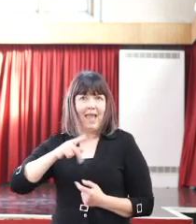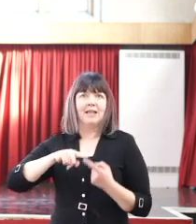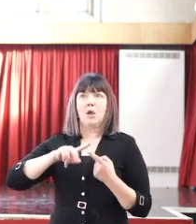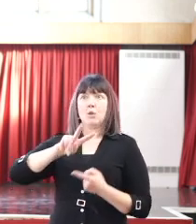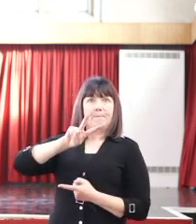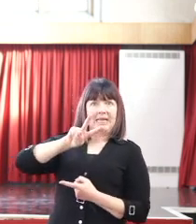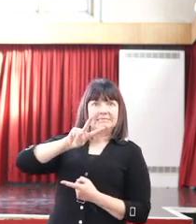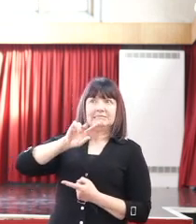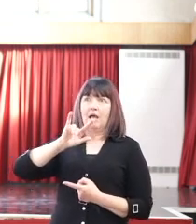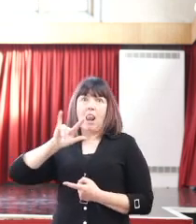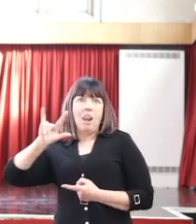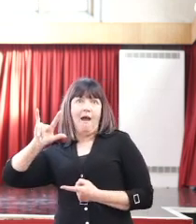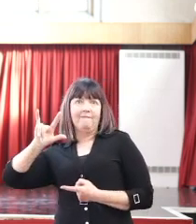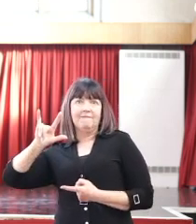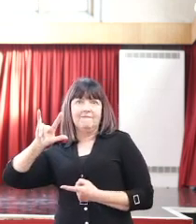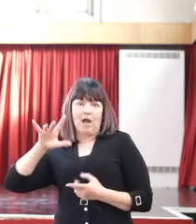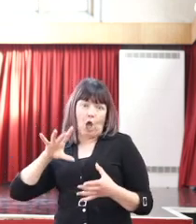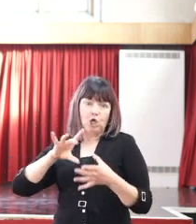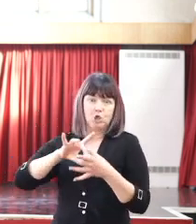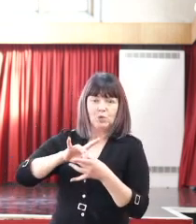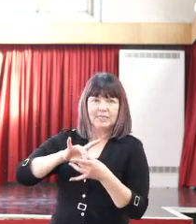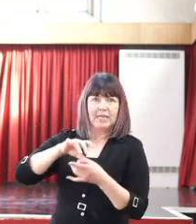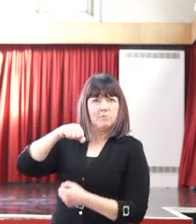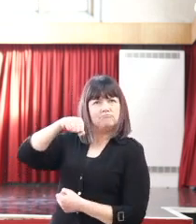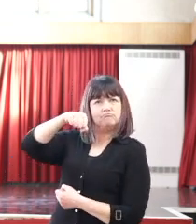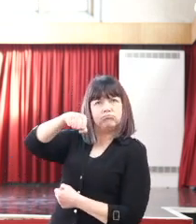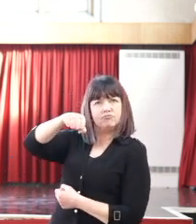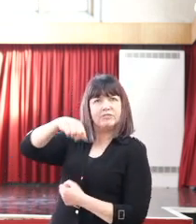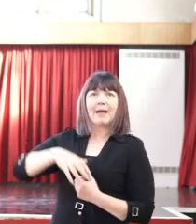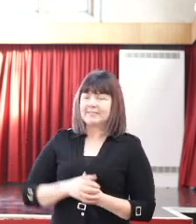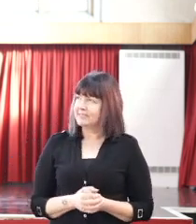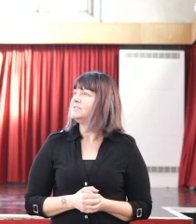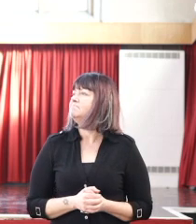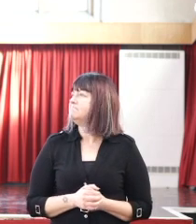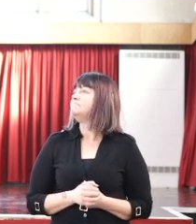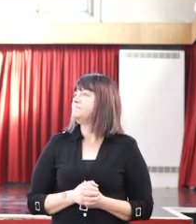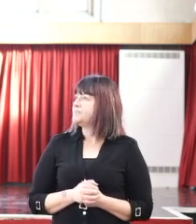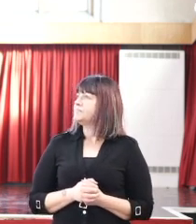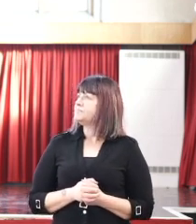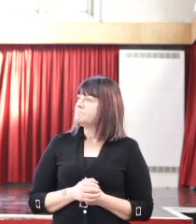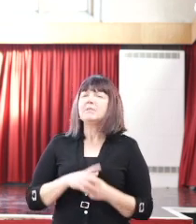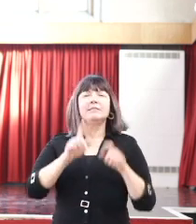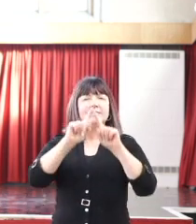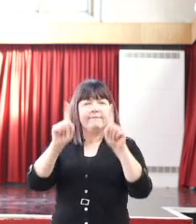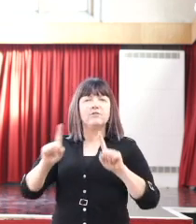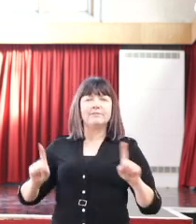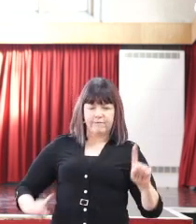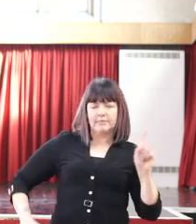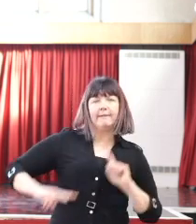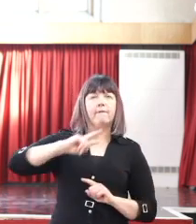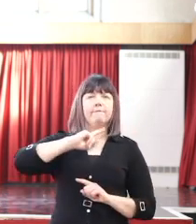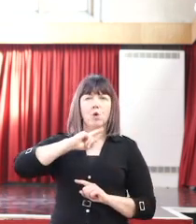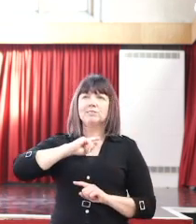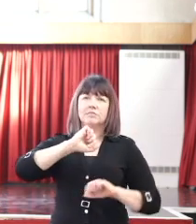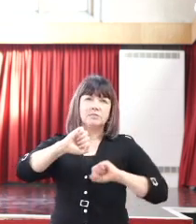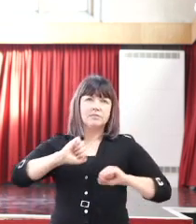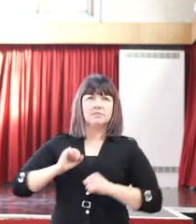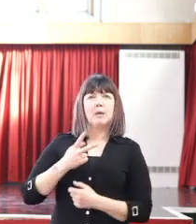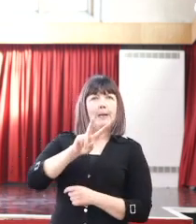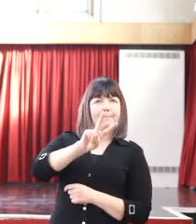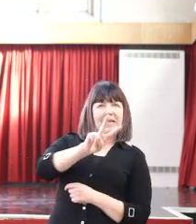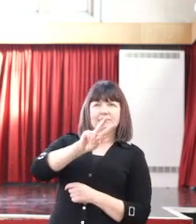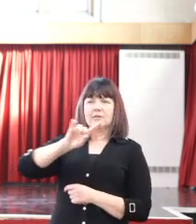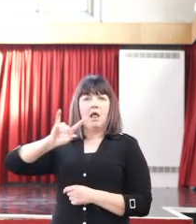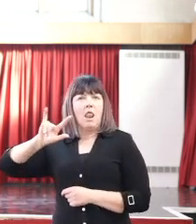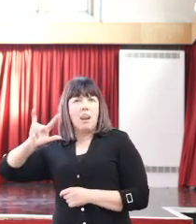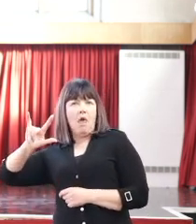Peace, love, unity, respect. So it's just showing some long distance shots of the